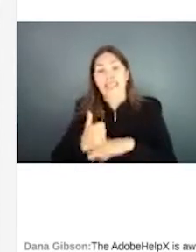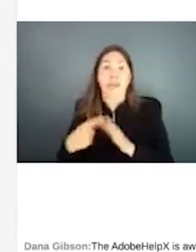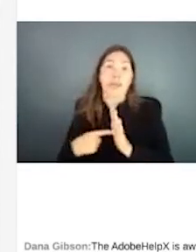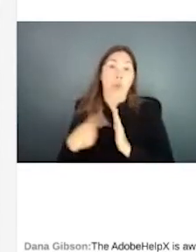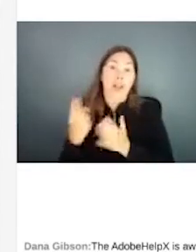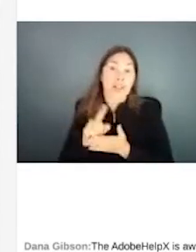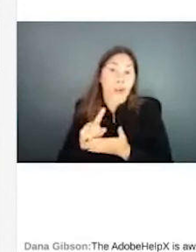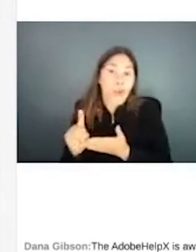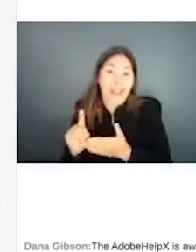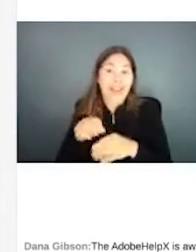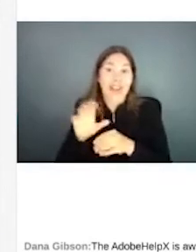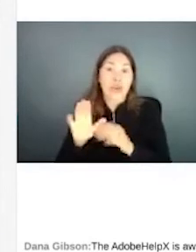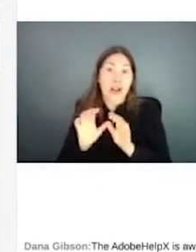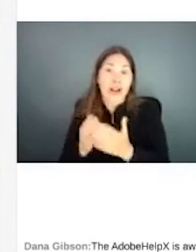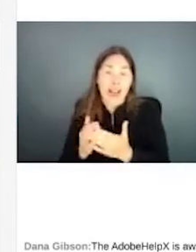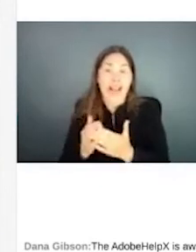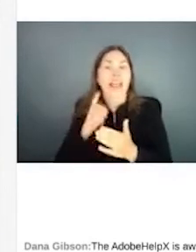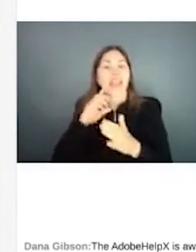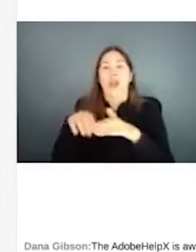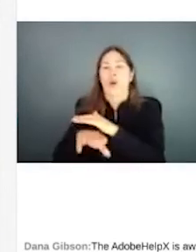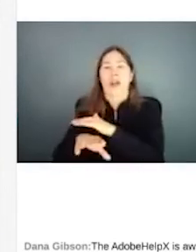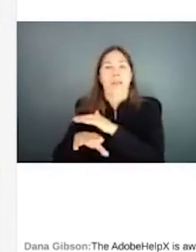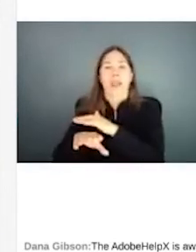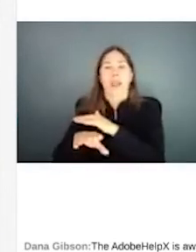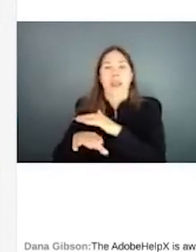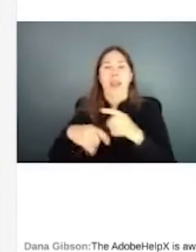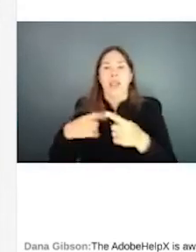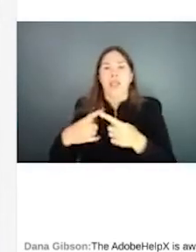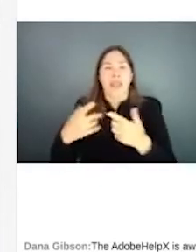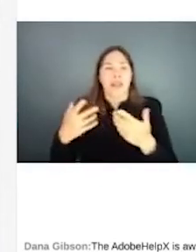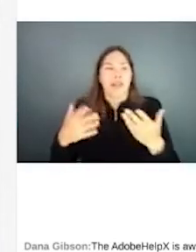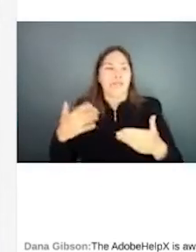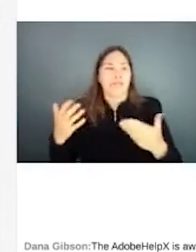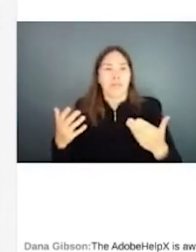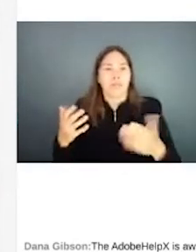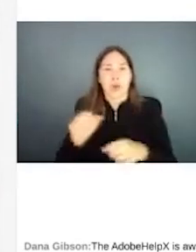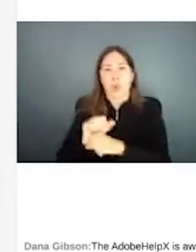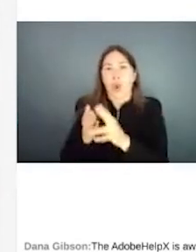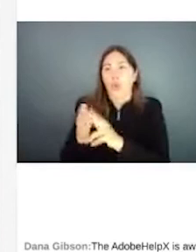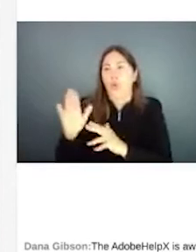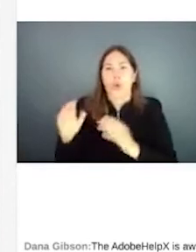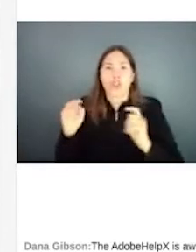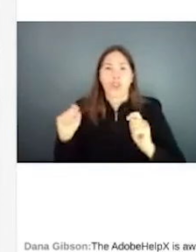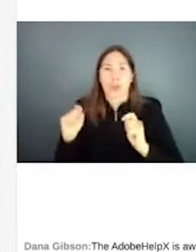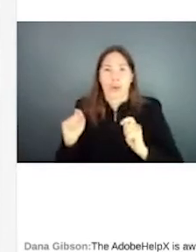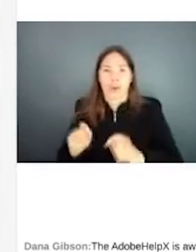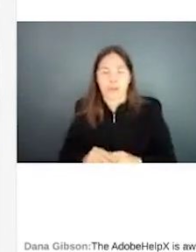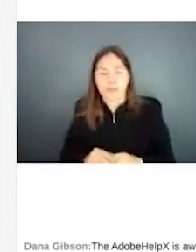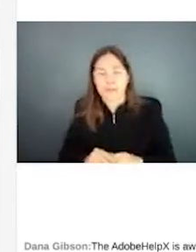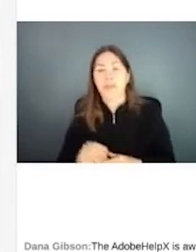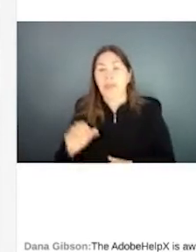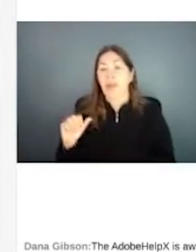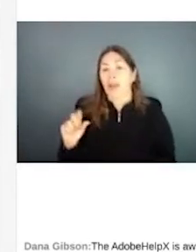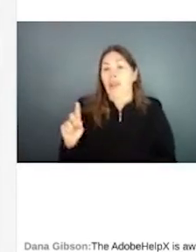week in your class where they come in, right, and they work through the tutorials. So Adobe Help